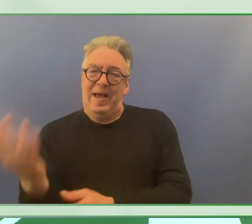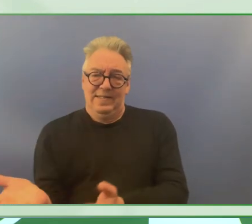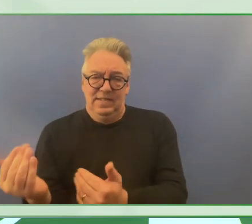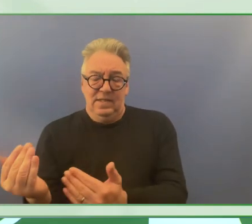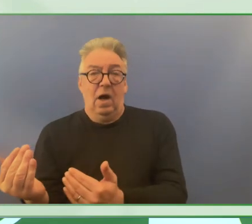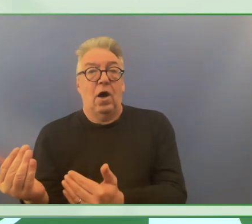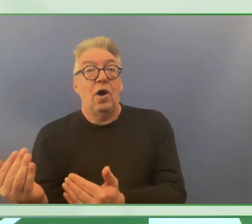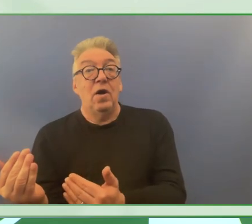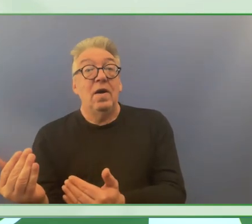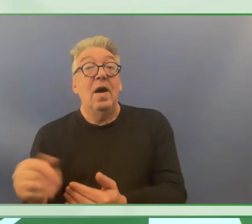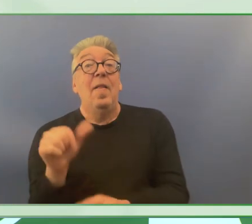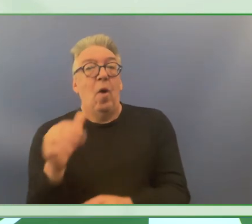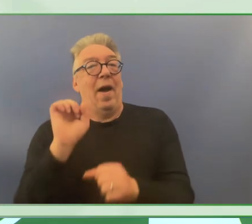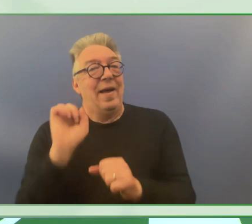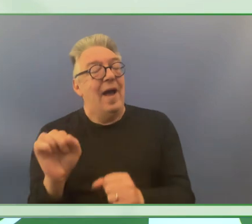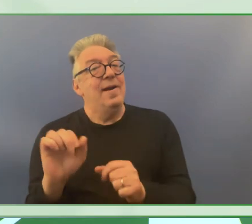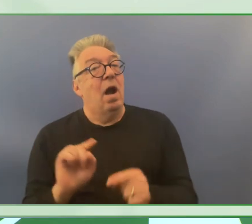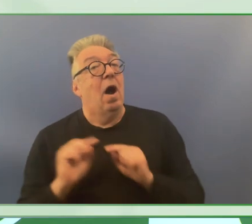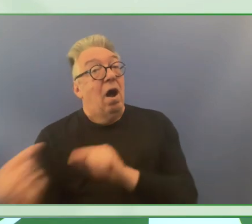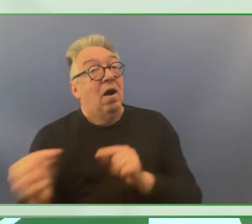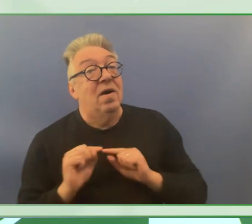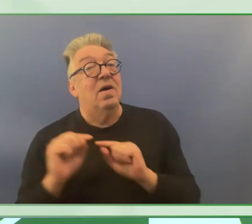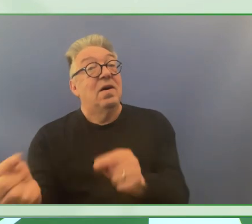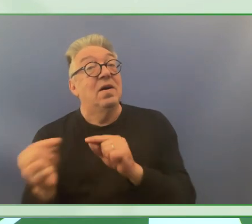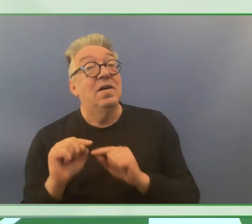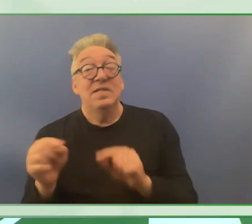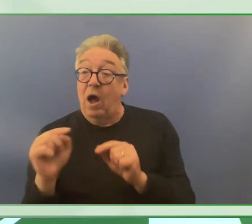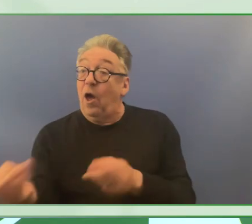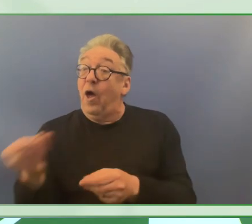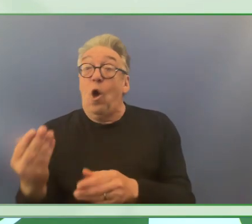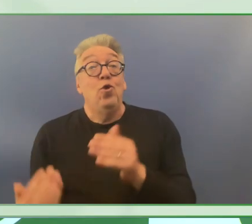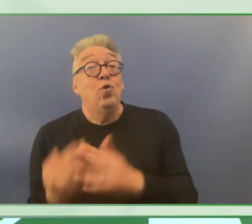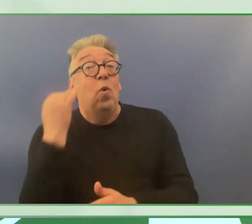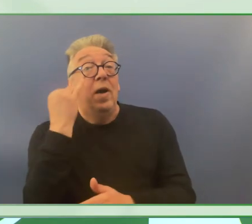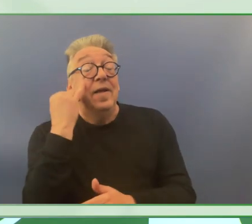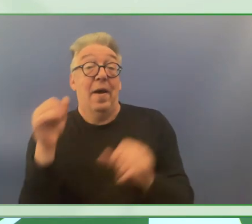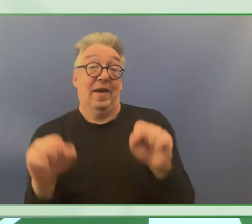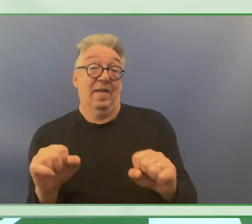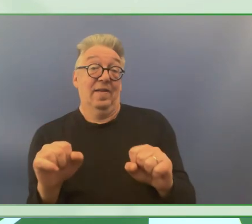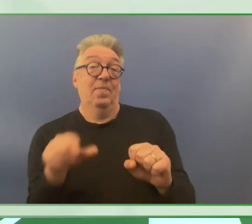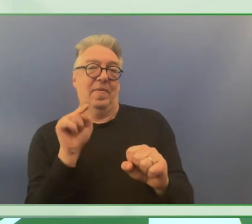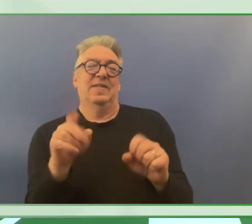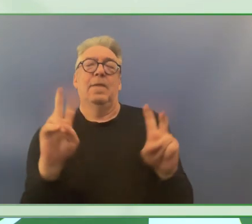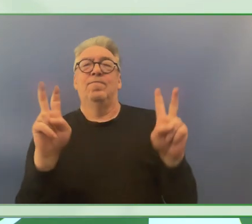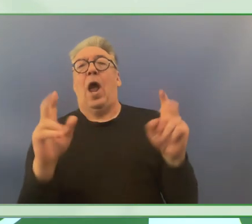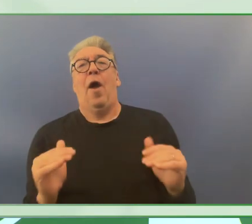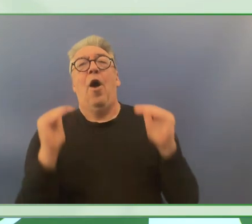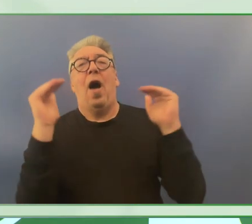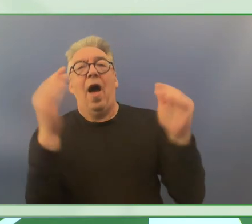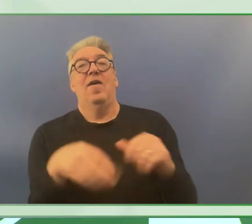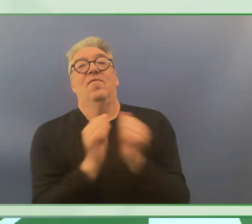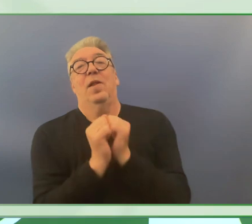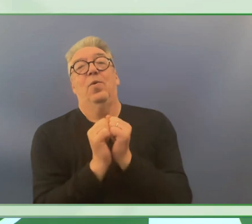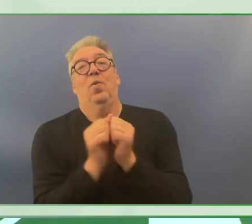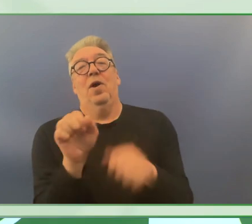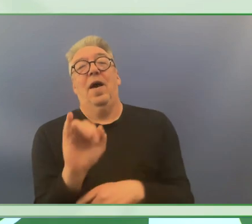a sparring partner which can give you new ideas. So this is something what I consider as high-value AI. And number